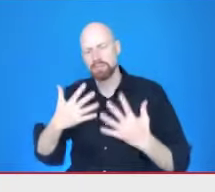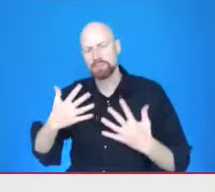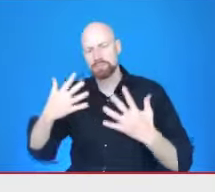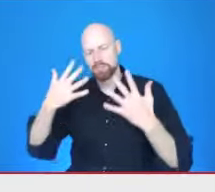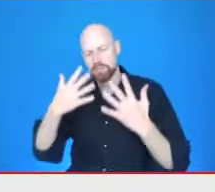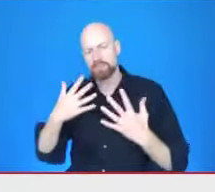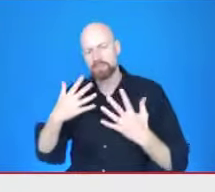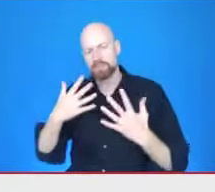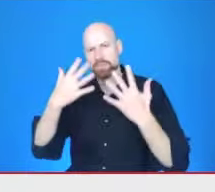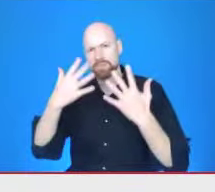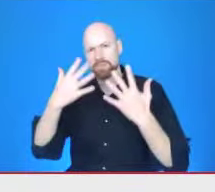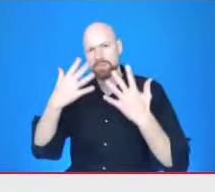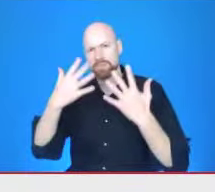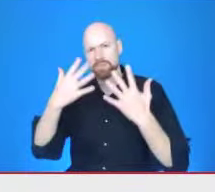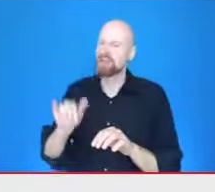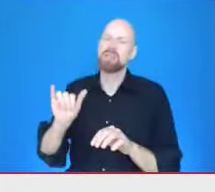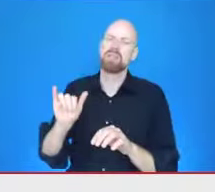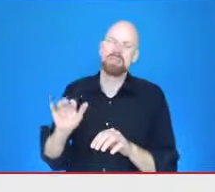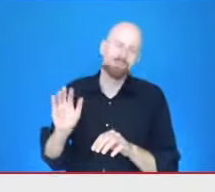phone.